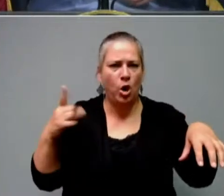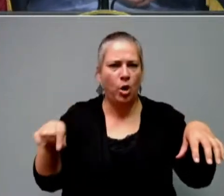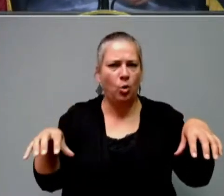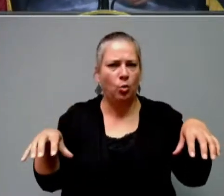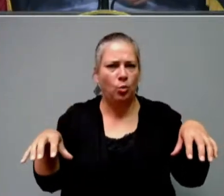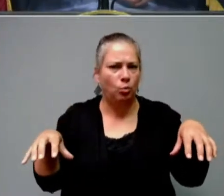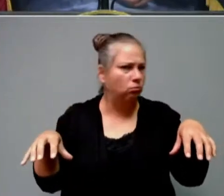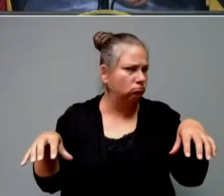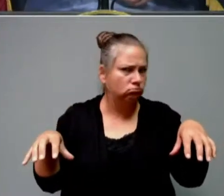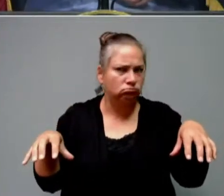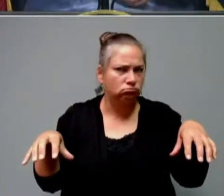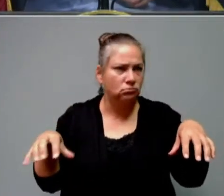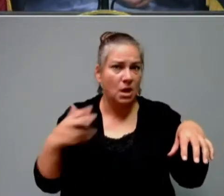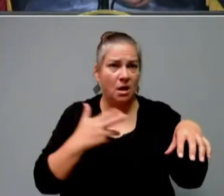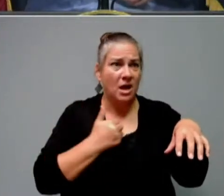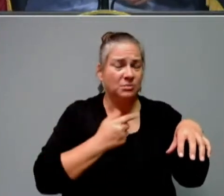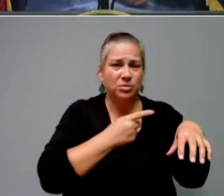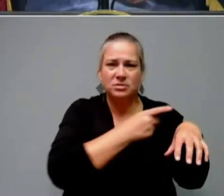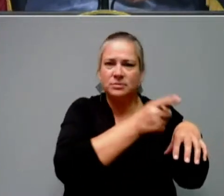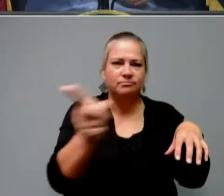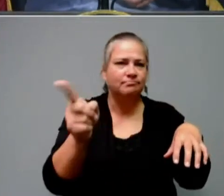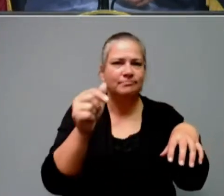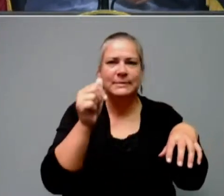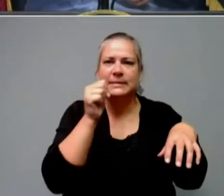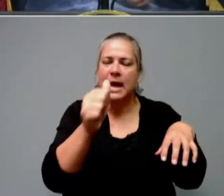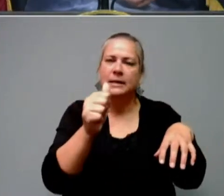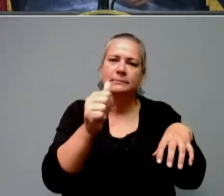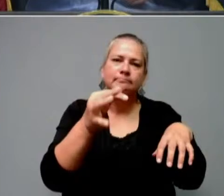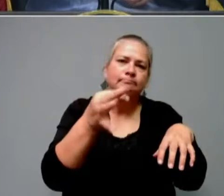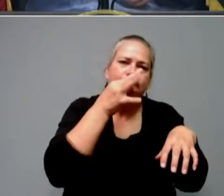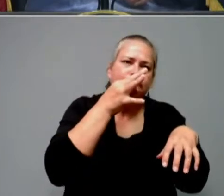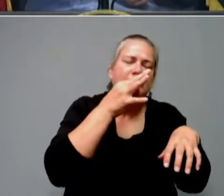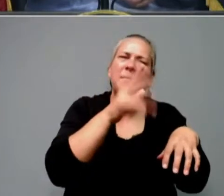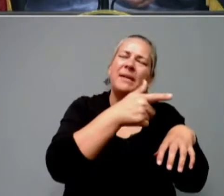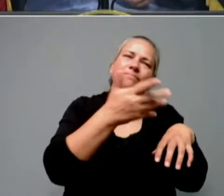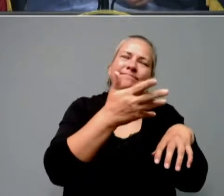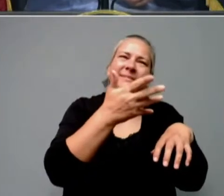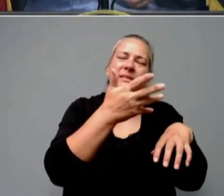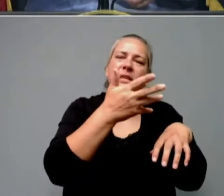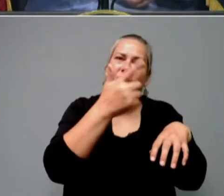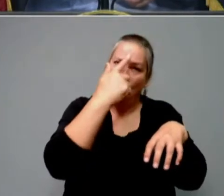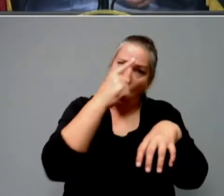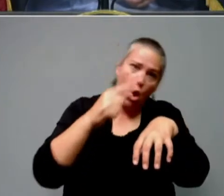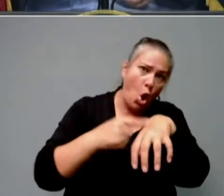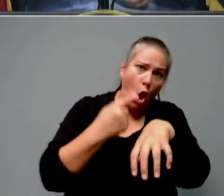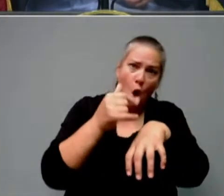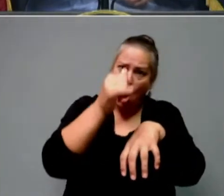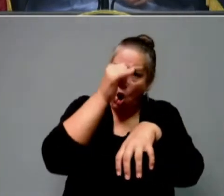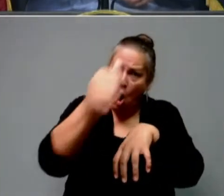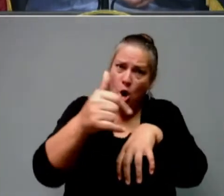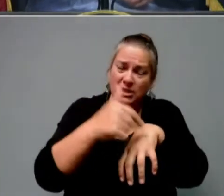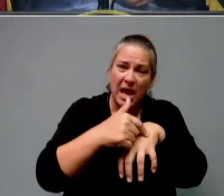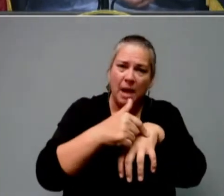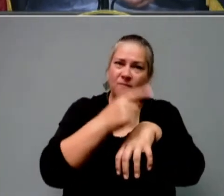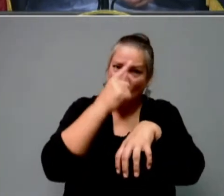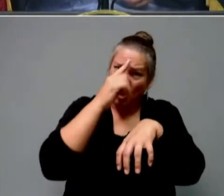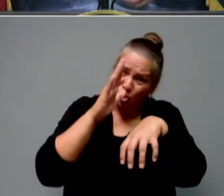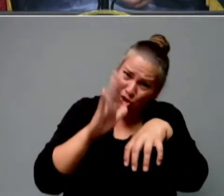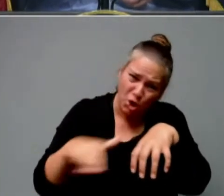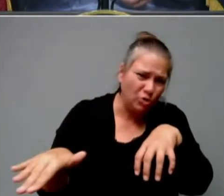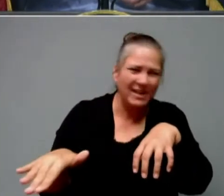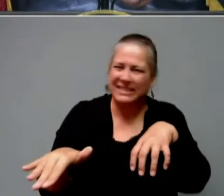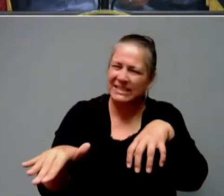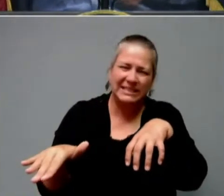hospitals are way less prepared to be able to take care for an extended period of time a sick child or adolescent. So we've got to